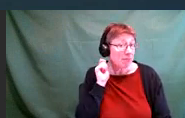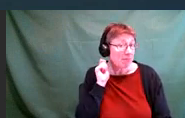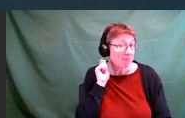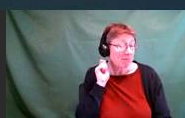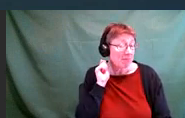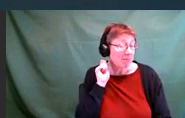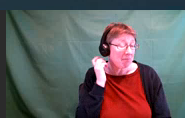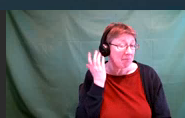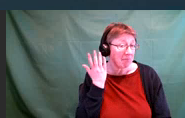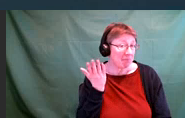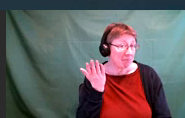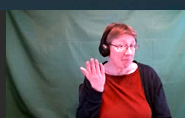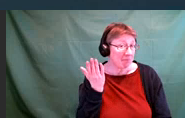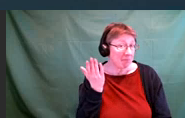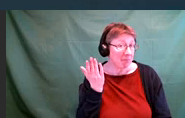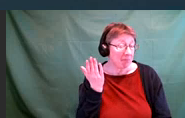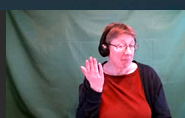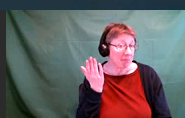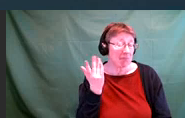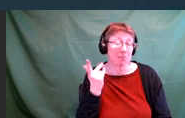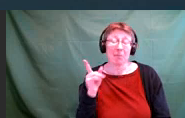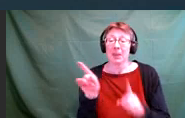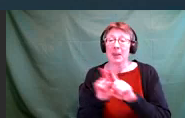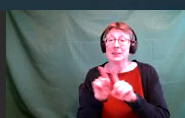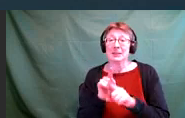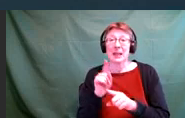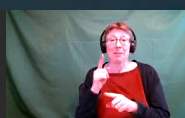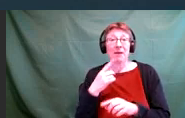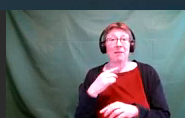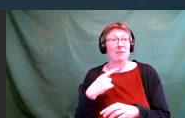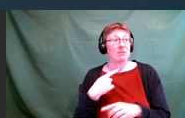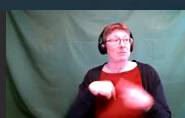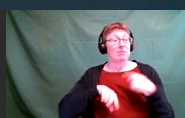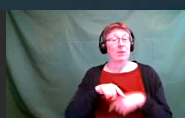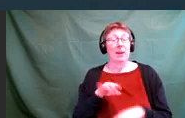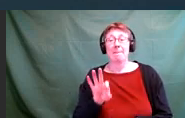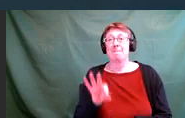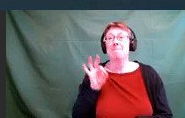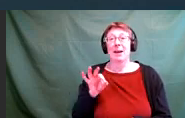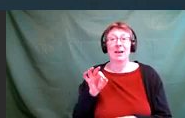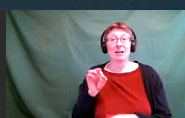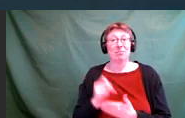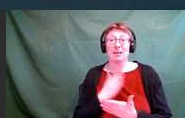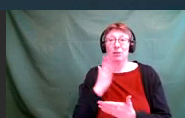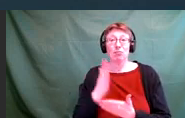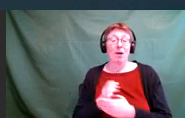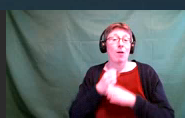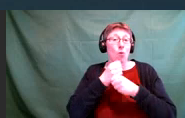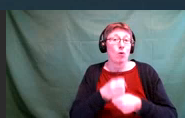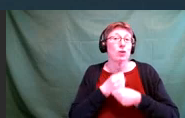in the same way that we could fortunately pick the right horse to back in the Grand National.